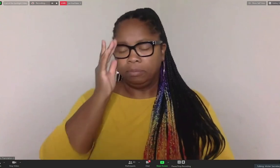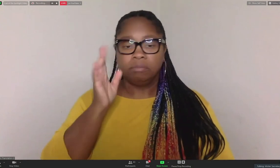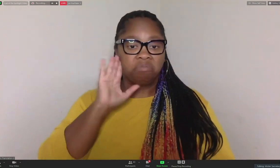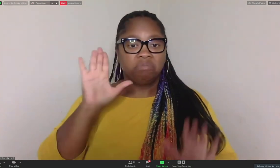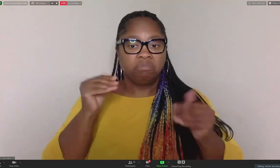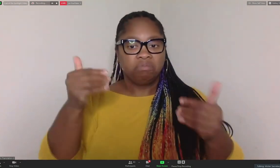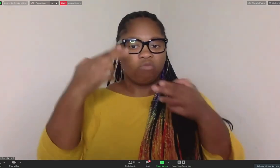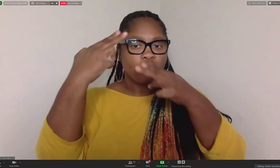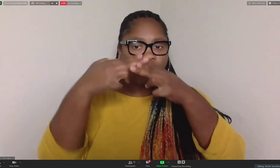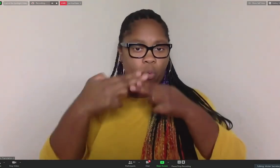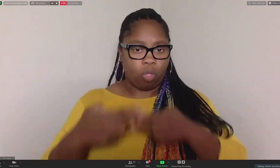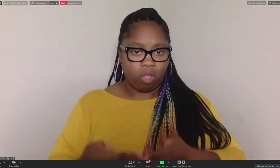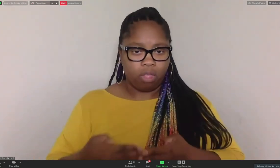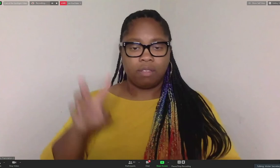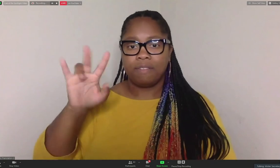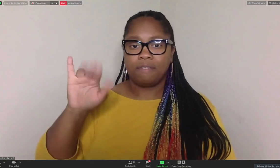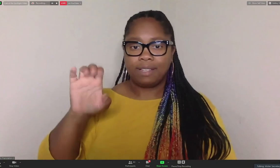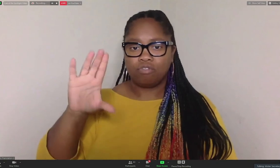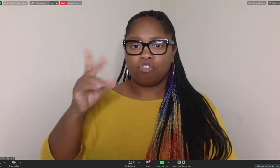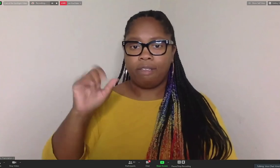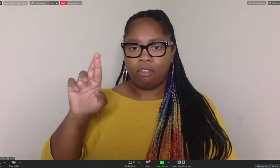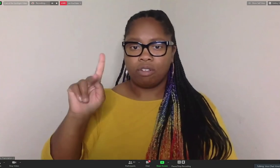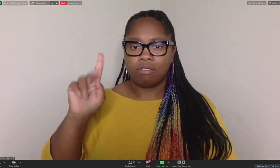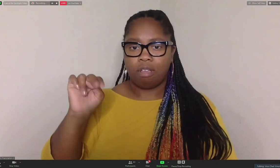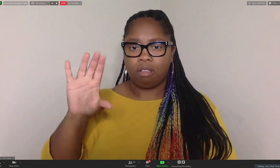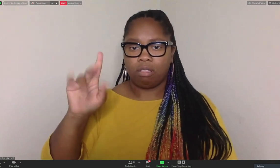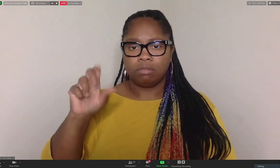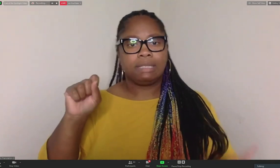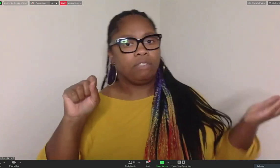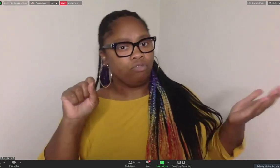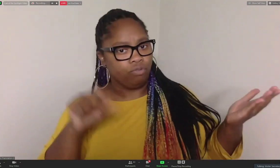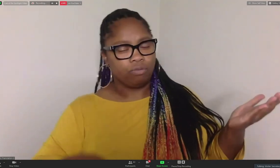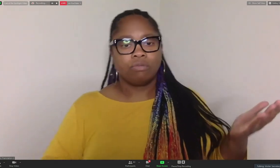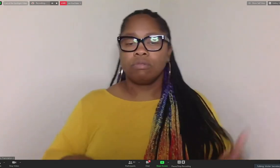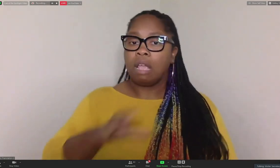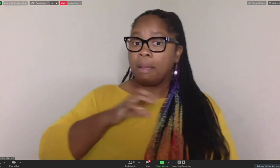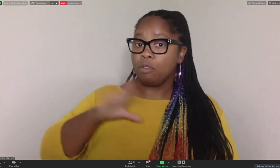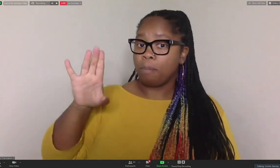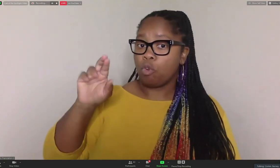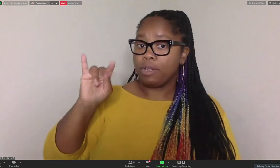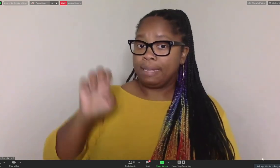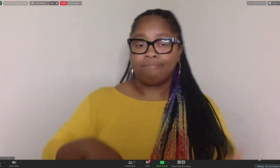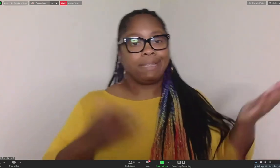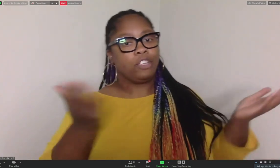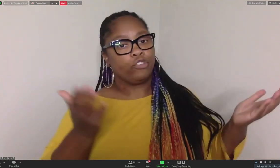call the roll. Vice Chairman Knuckles. Here. Commissioner Burney.